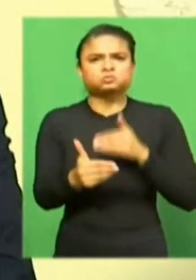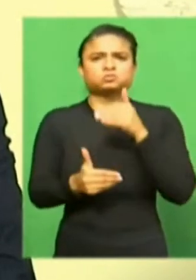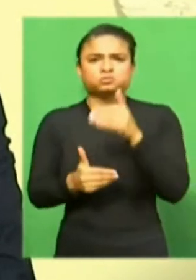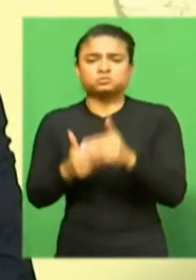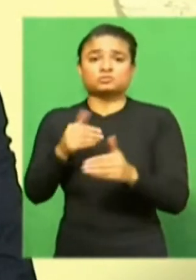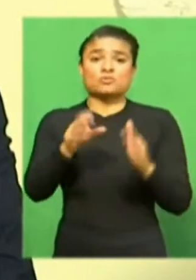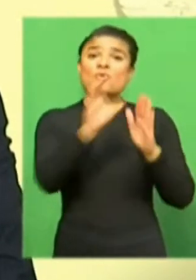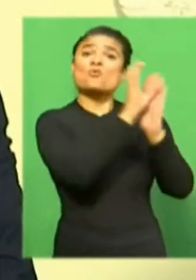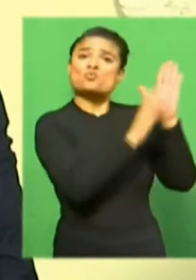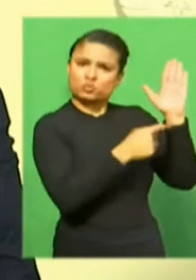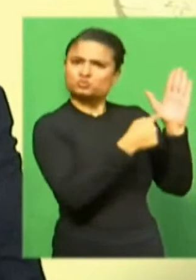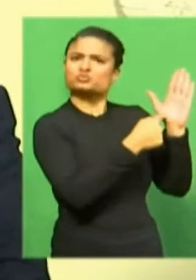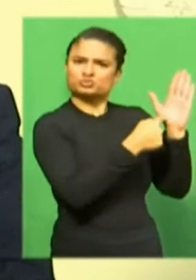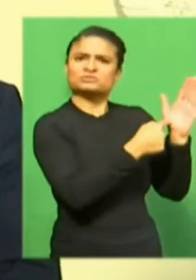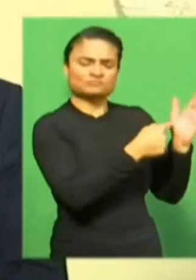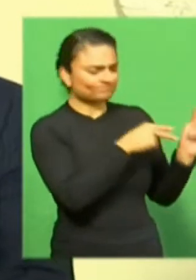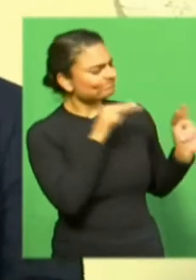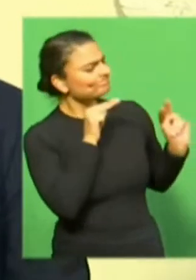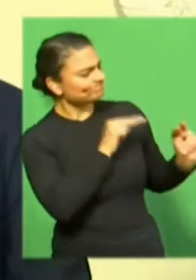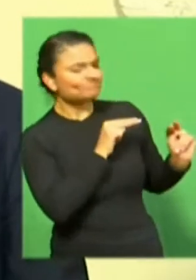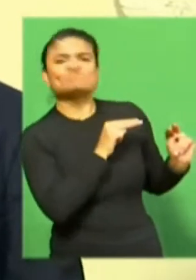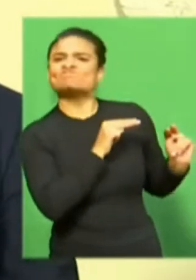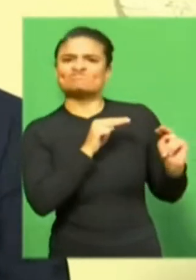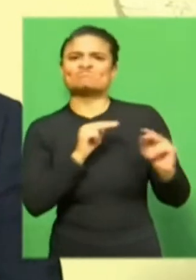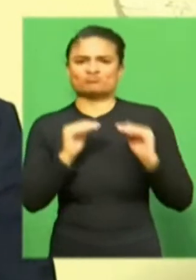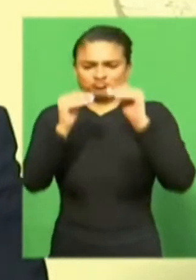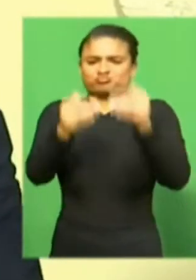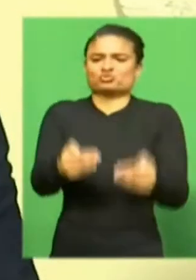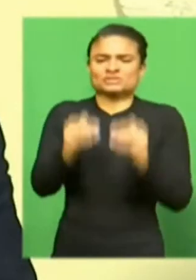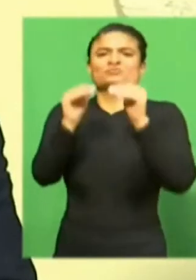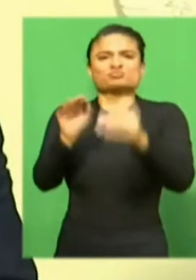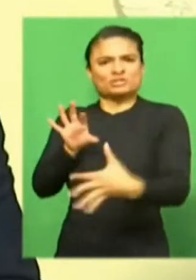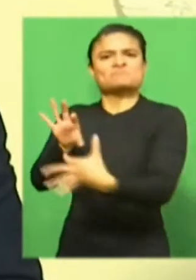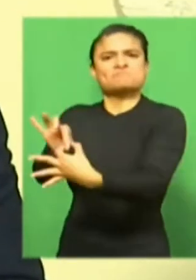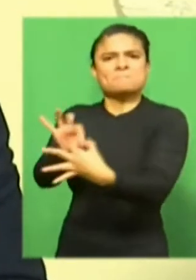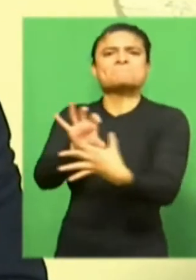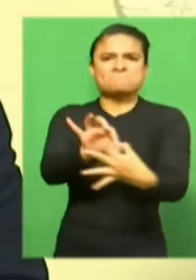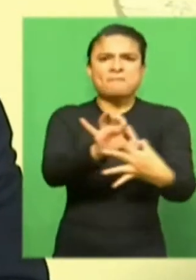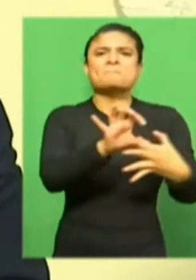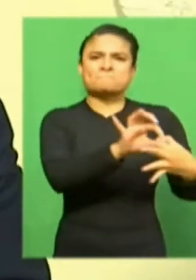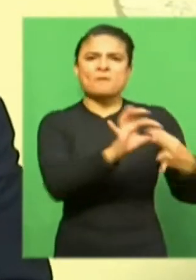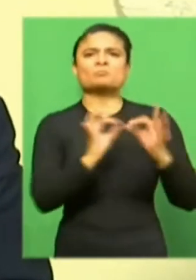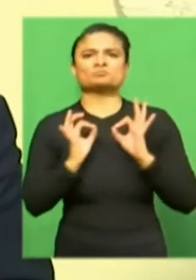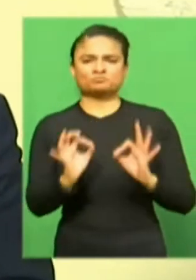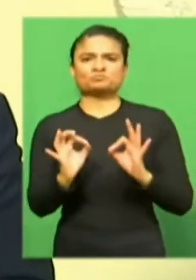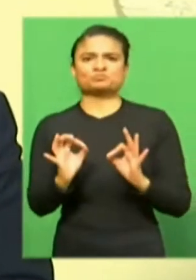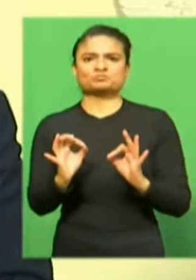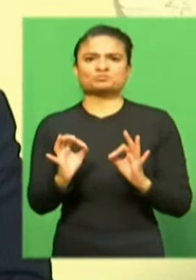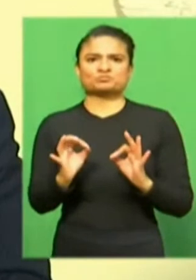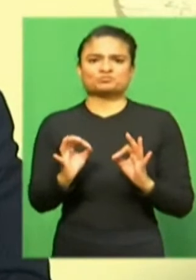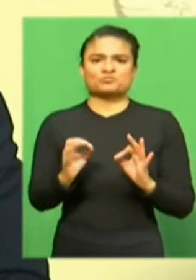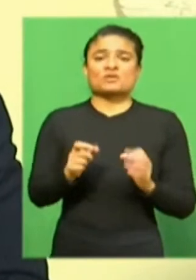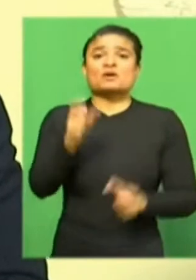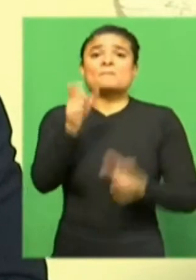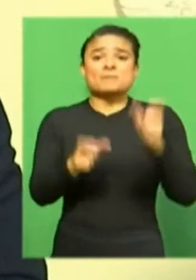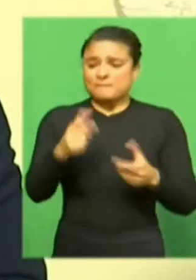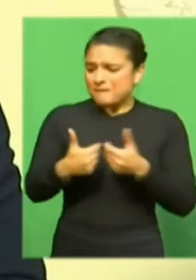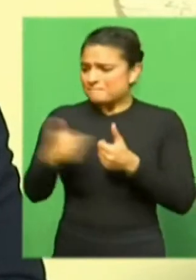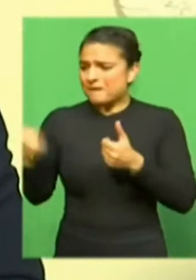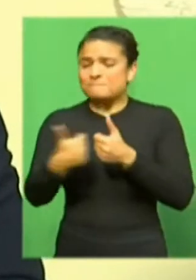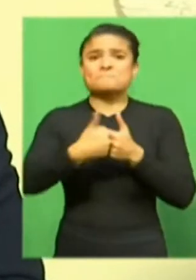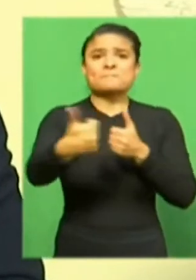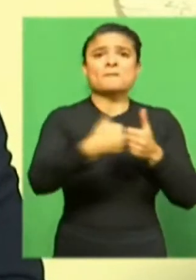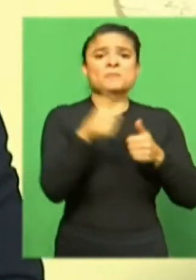on us to do. We must continue to heal the divisions of the past and establish